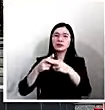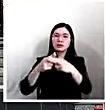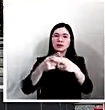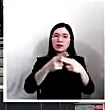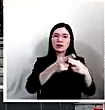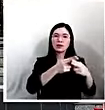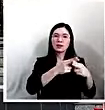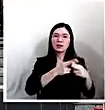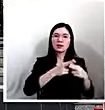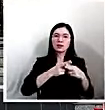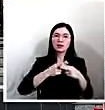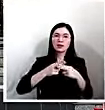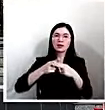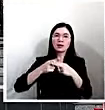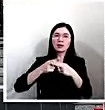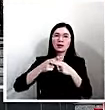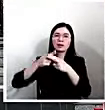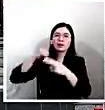thy